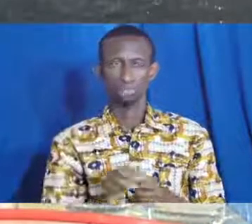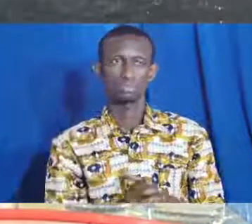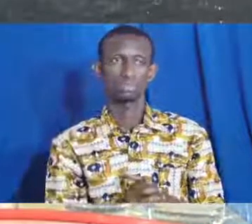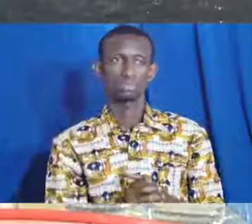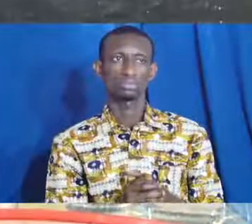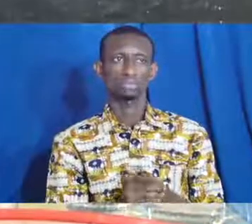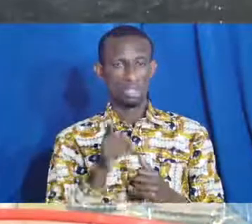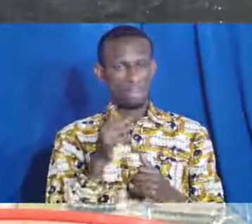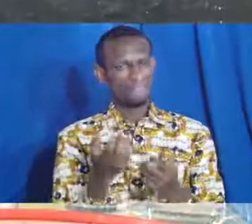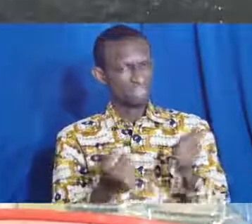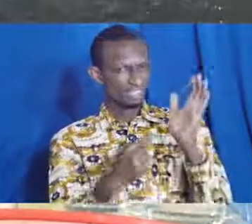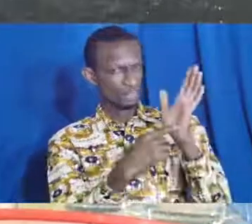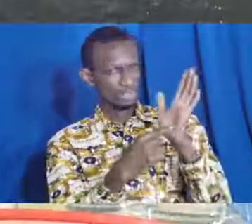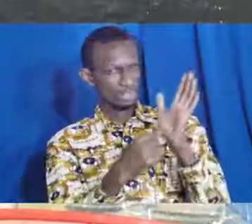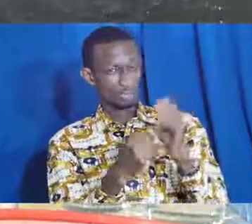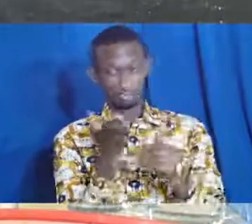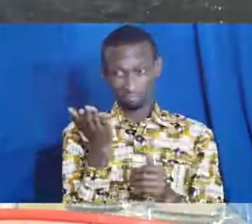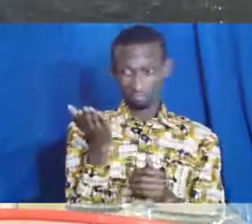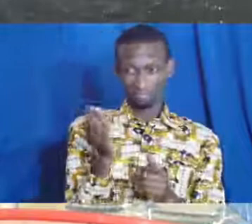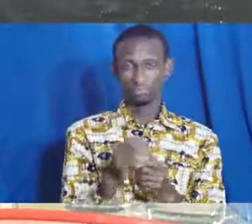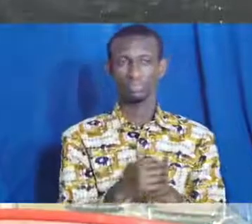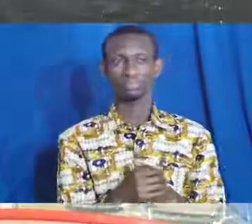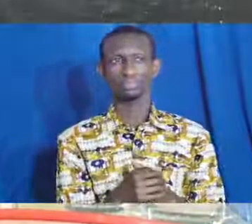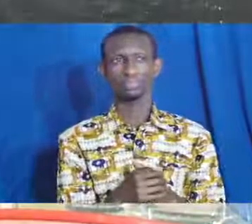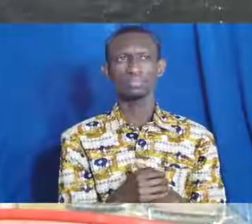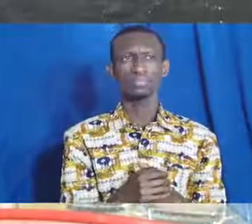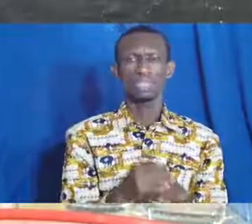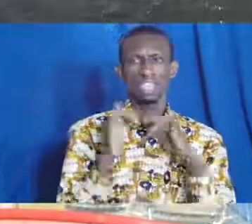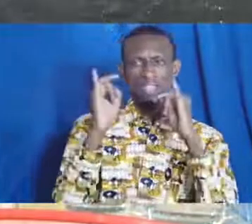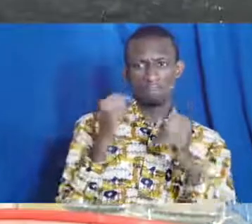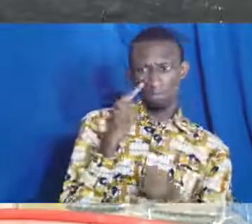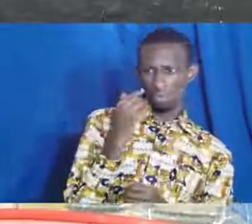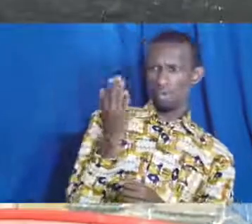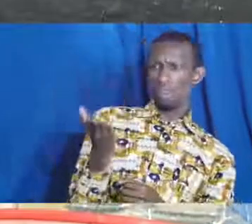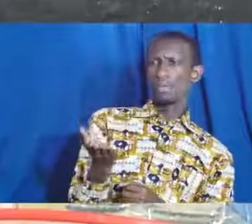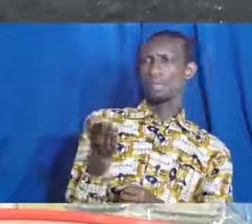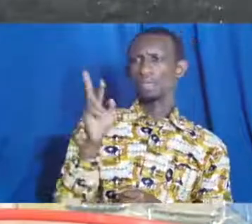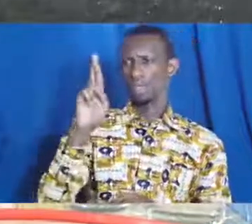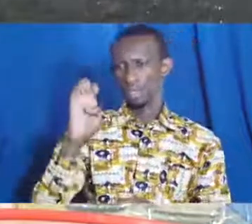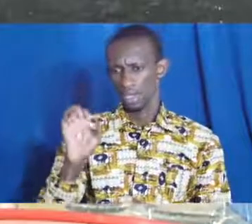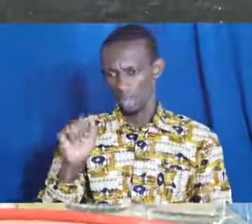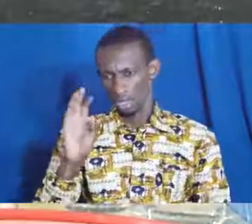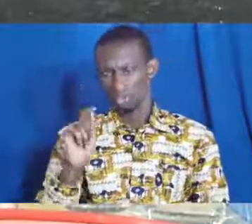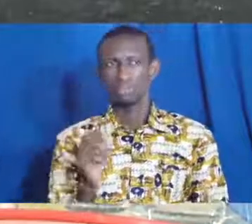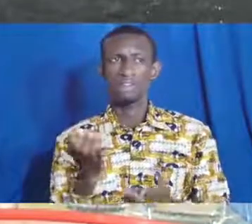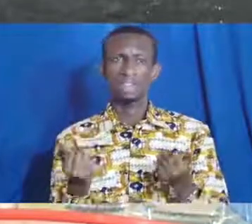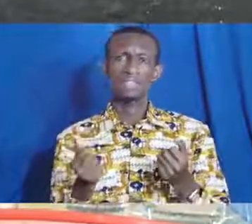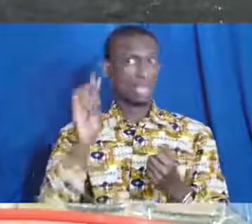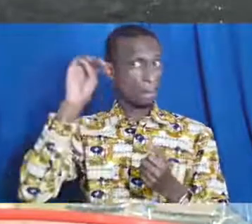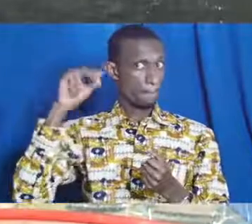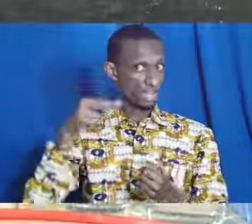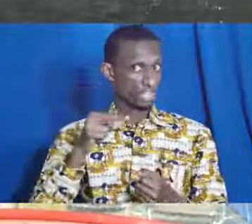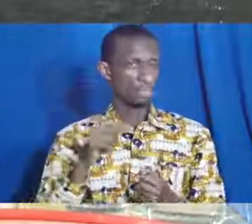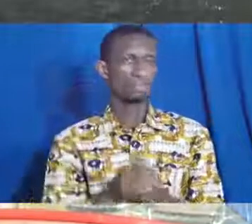So taking an example of this one, if you look at this reaction, you have magnesium combining